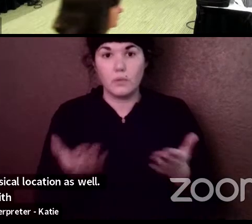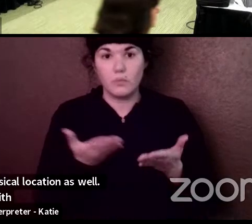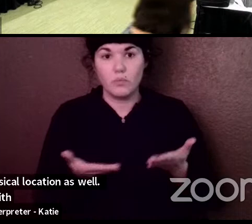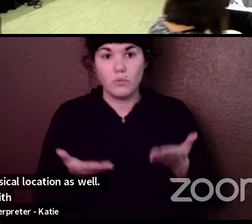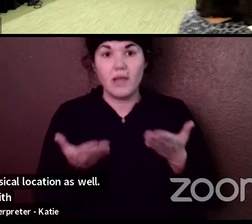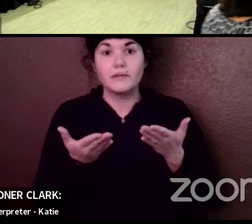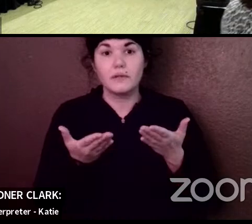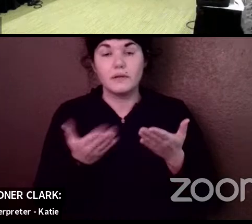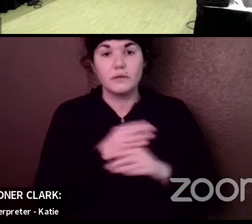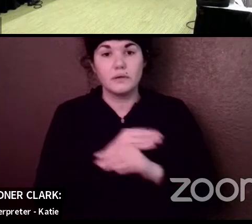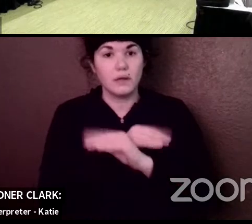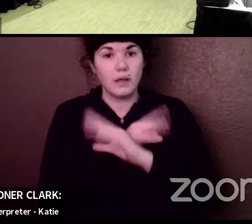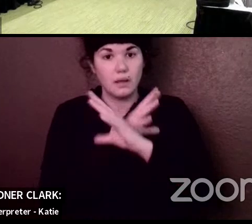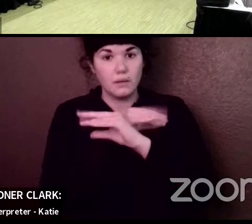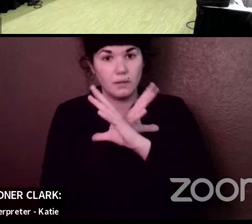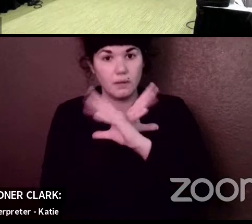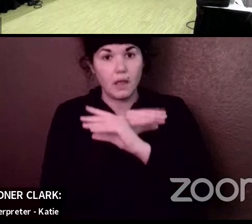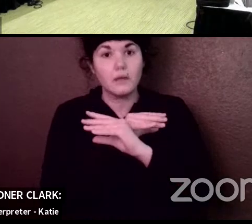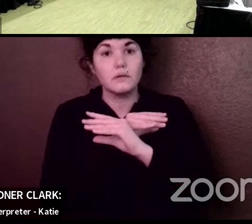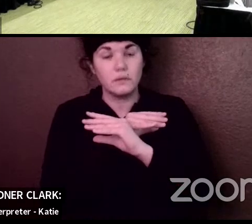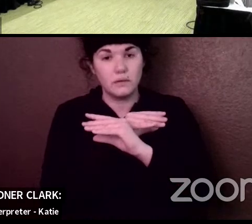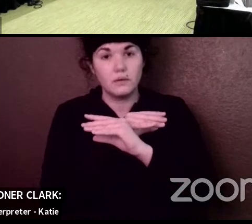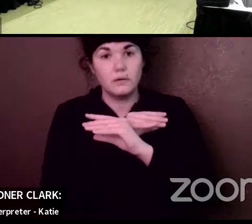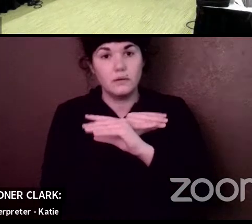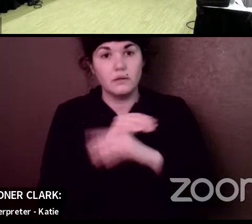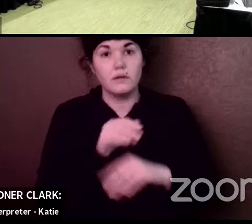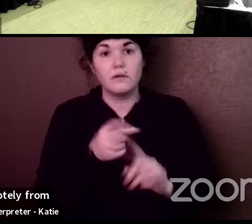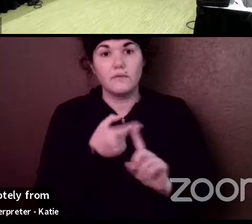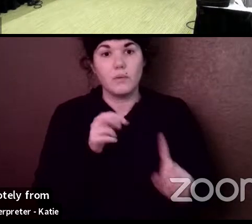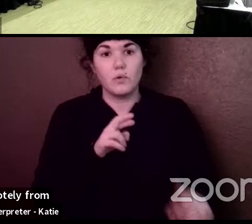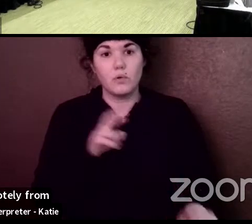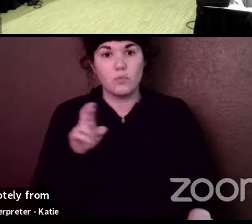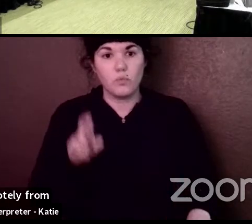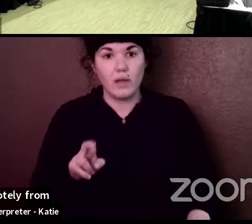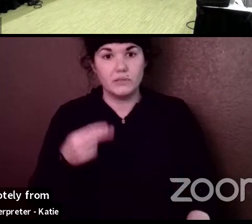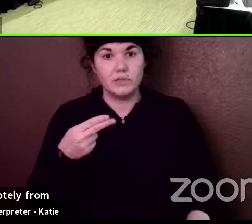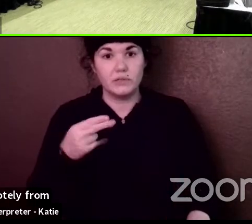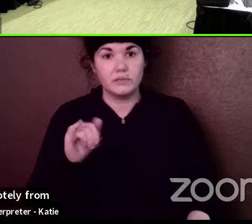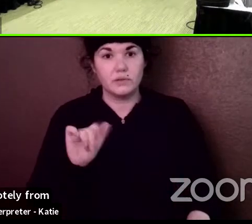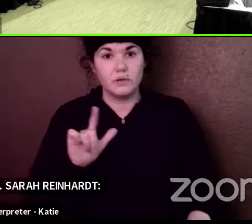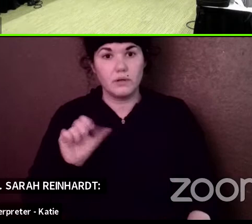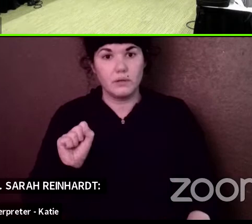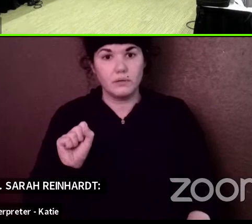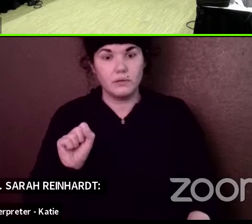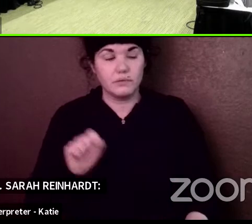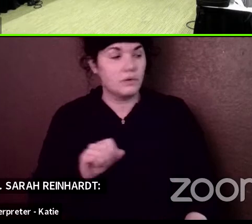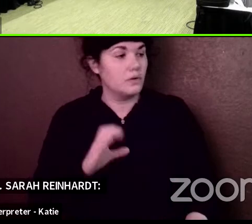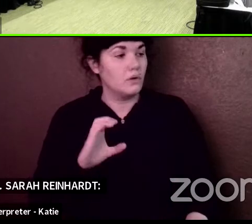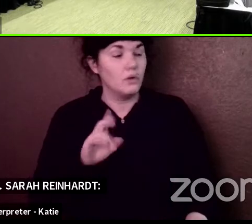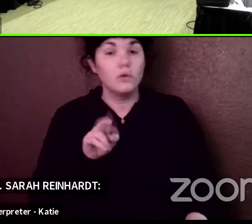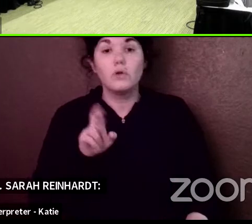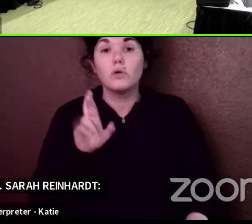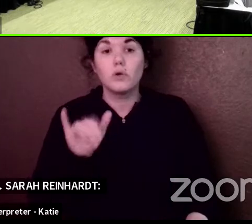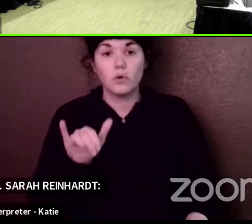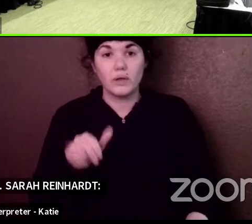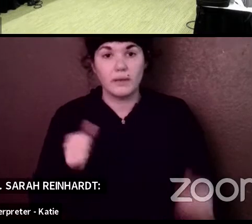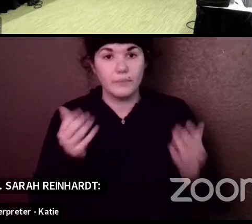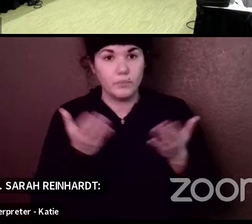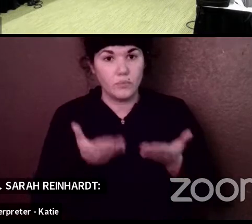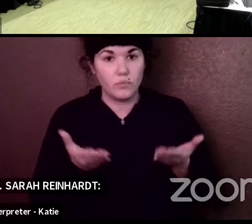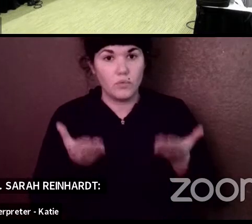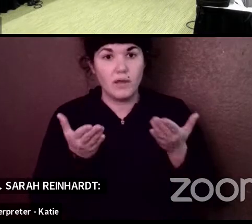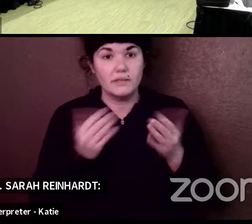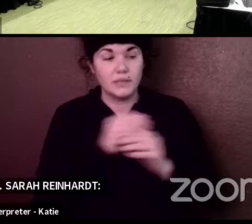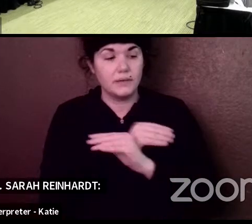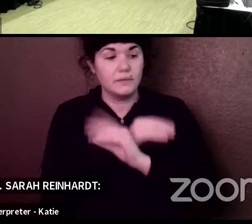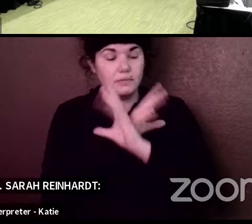and i am attending remotely today from rochester hills juanita curry present and i